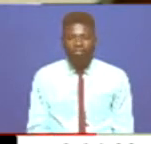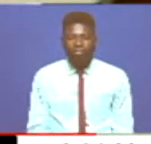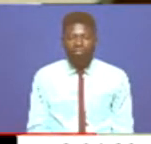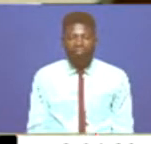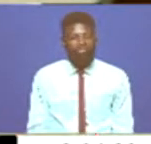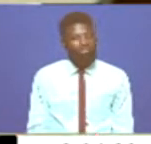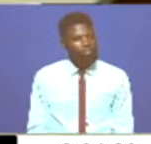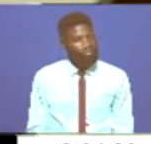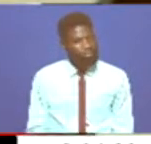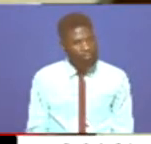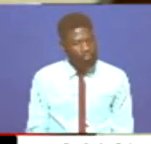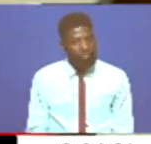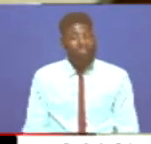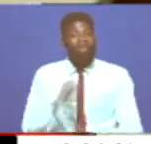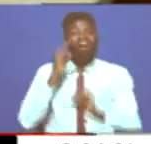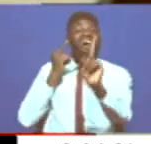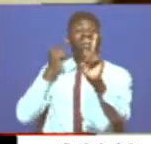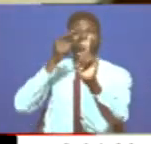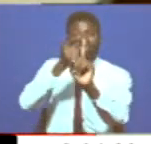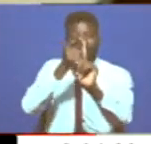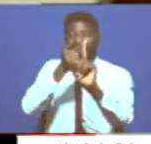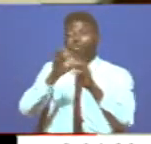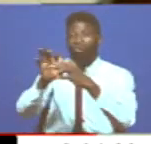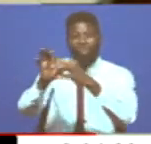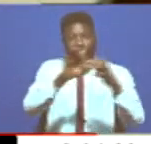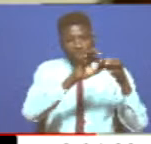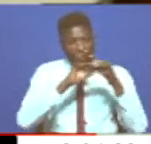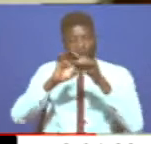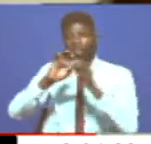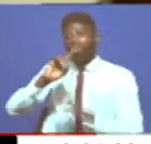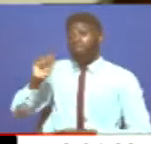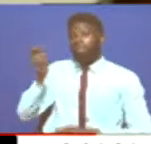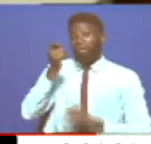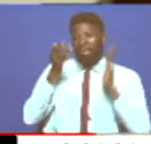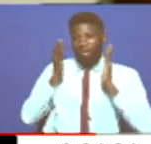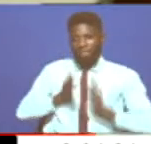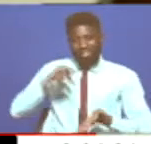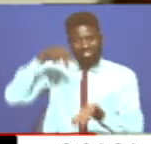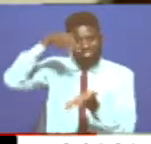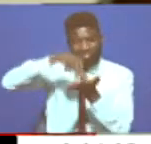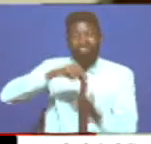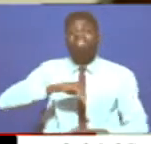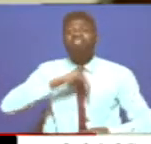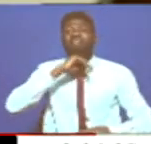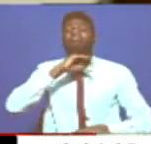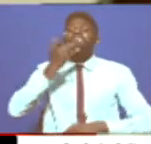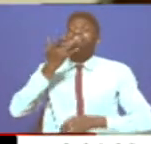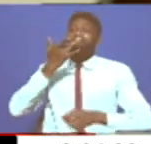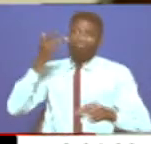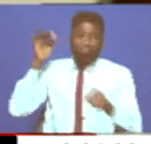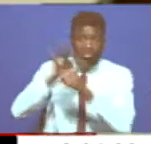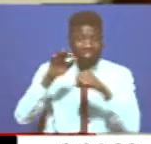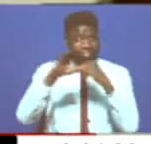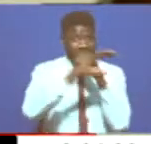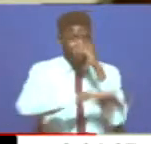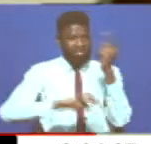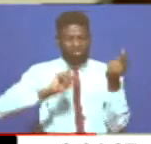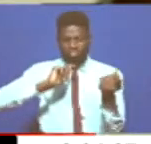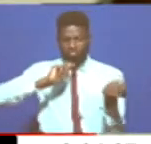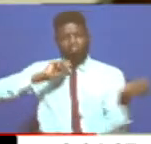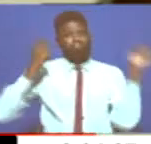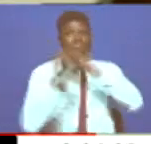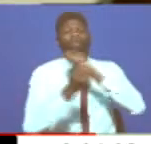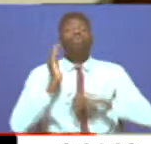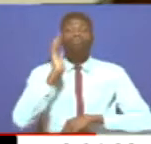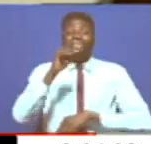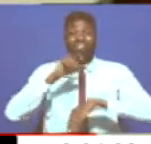Now, Azimio La Umoja presidential candidate Raila Odinga is promising massive transformation in the country in his first 100